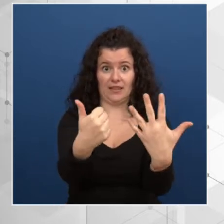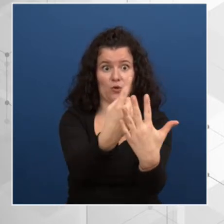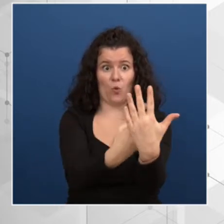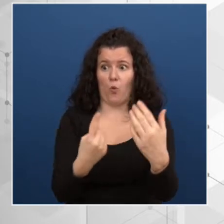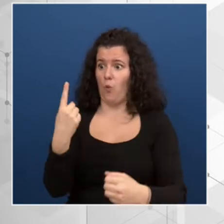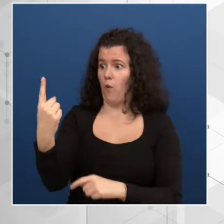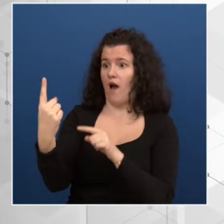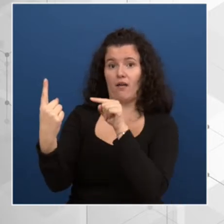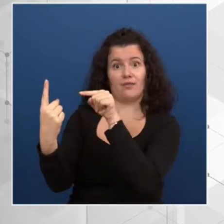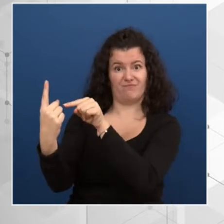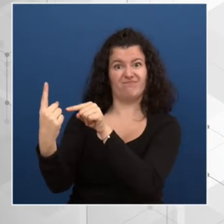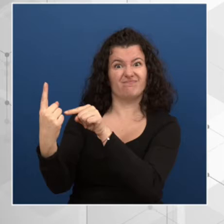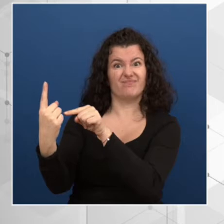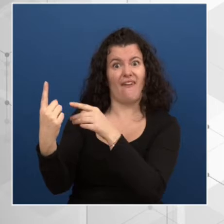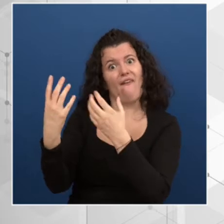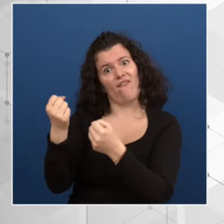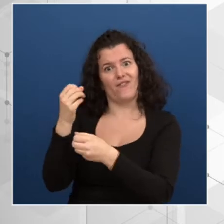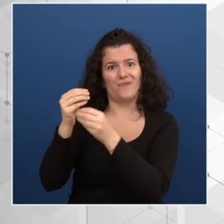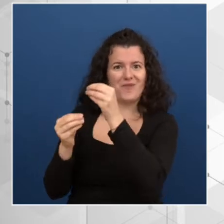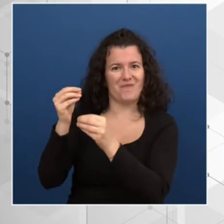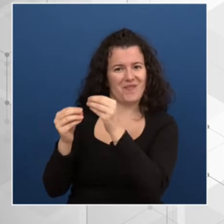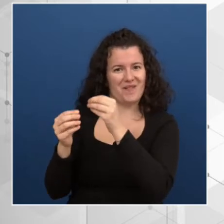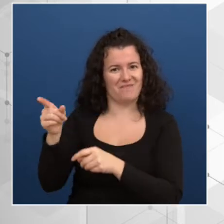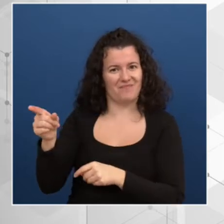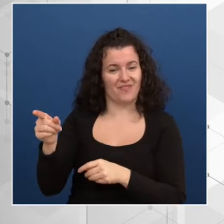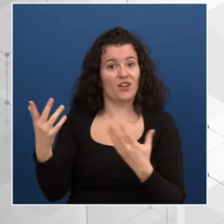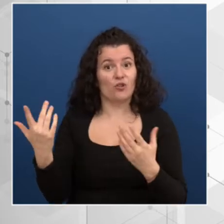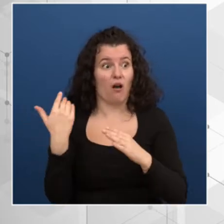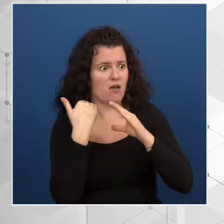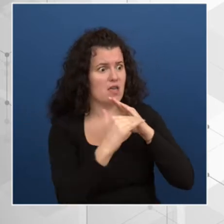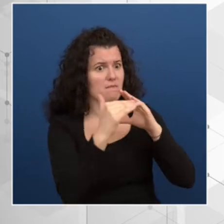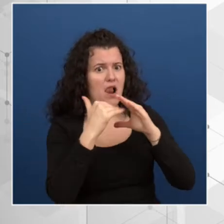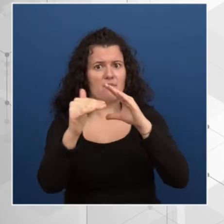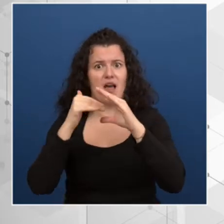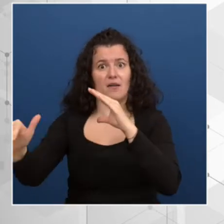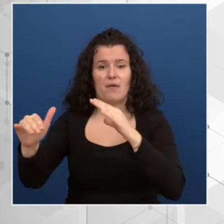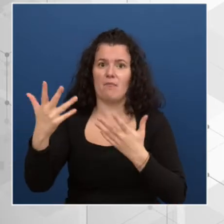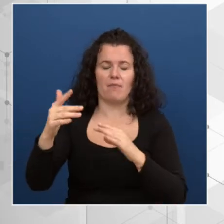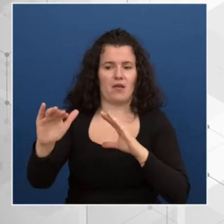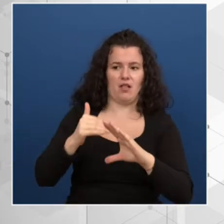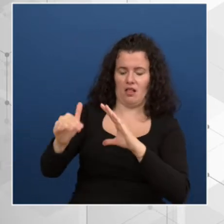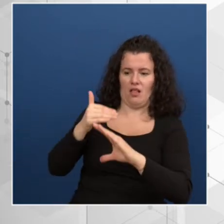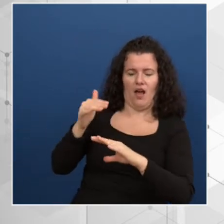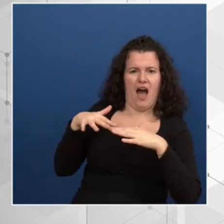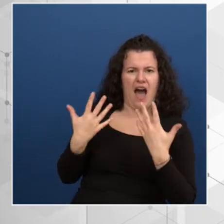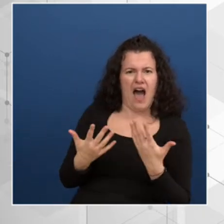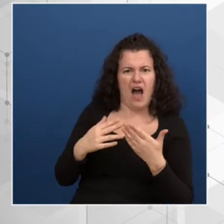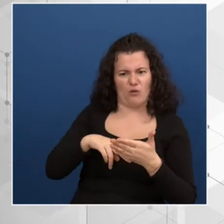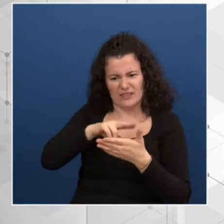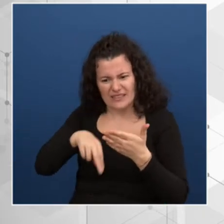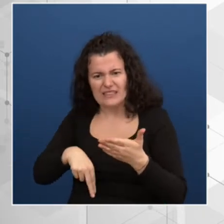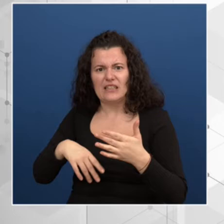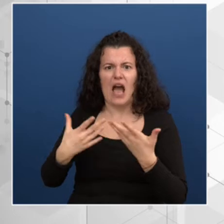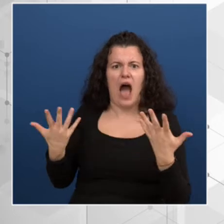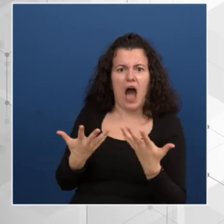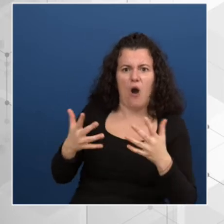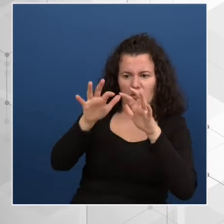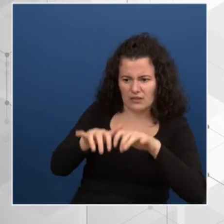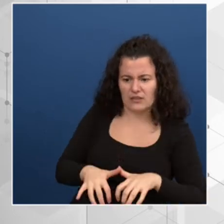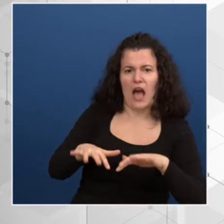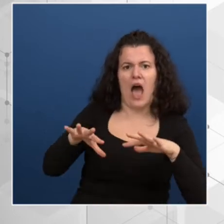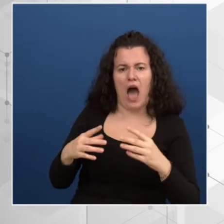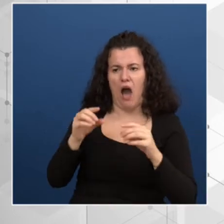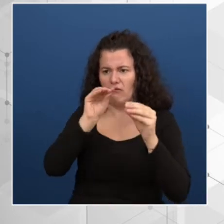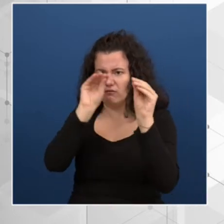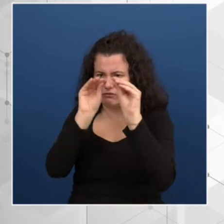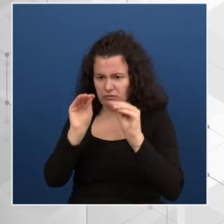been received by people who are struggling with the content, the words you use, your signature, images, the structure. So make sure